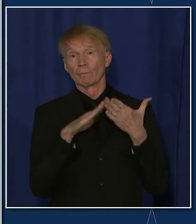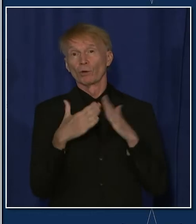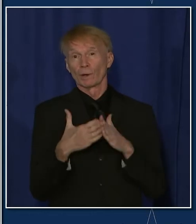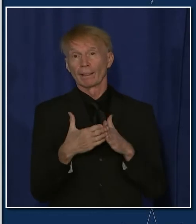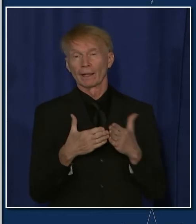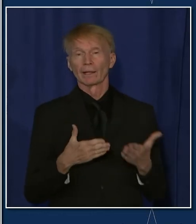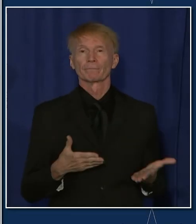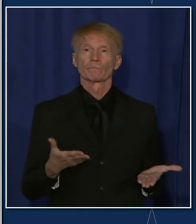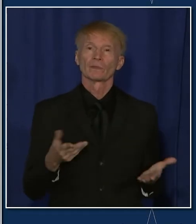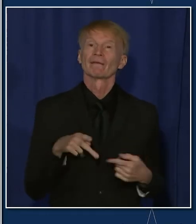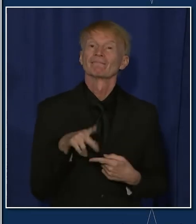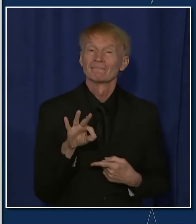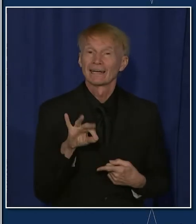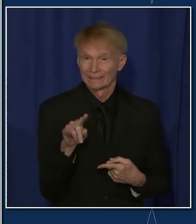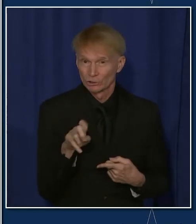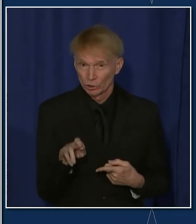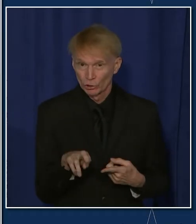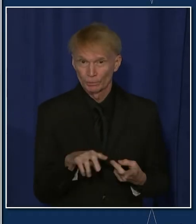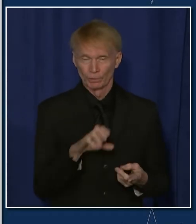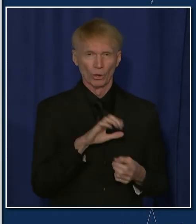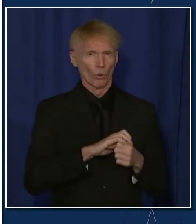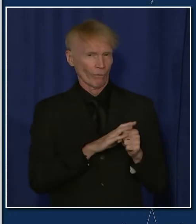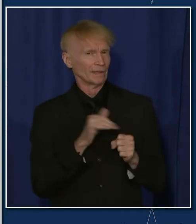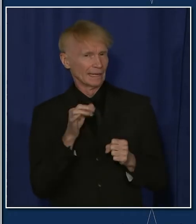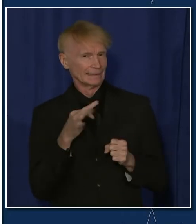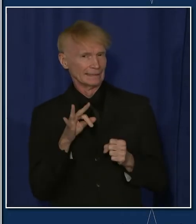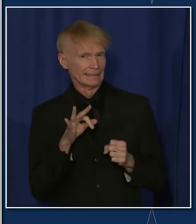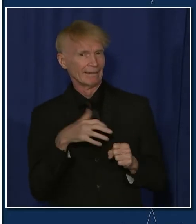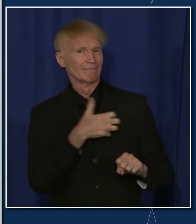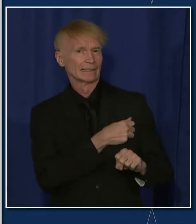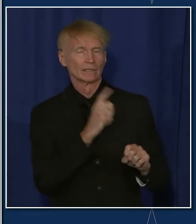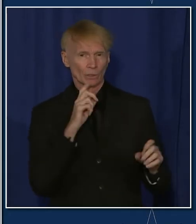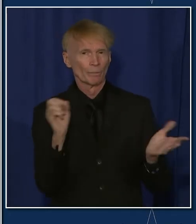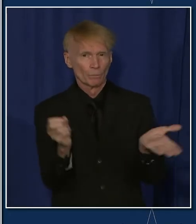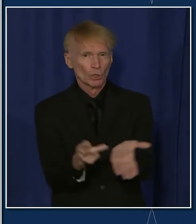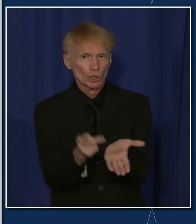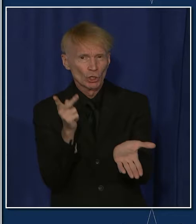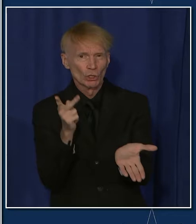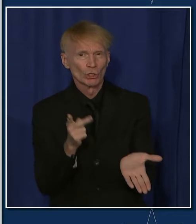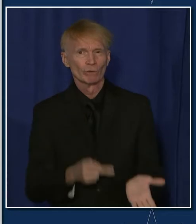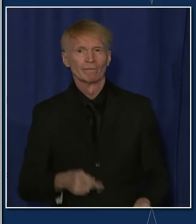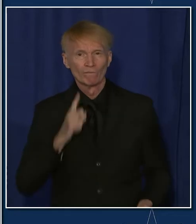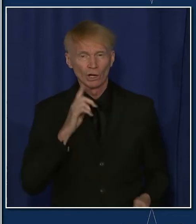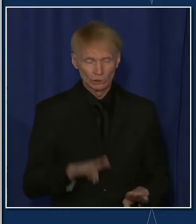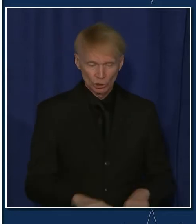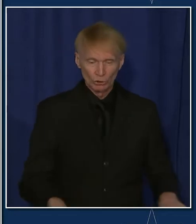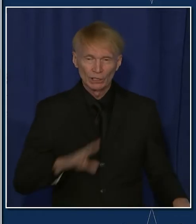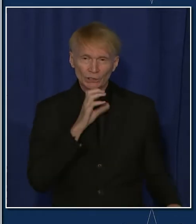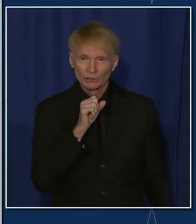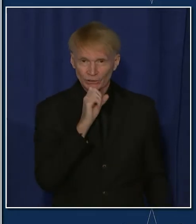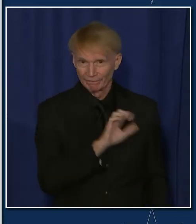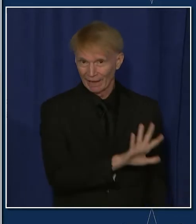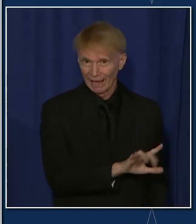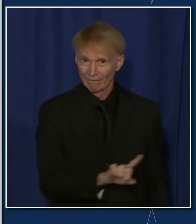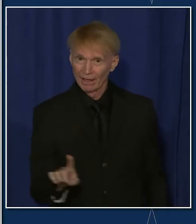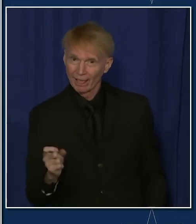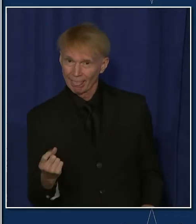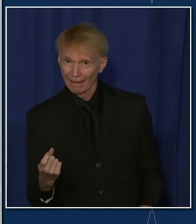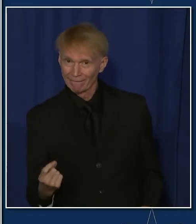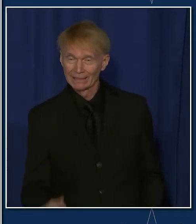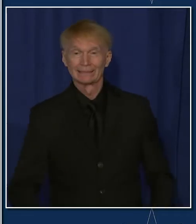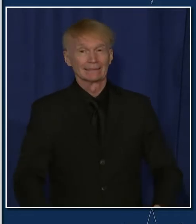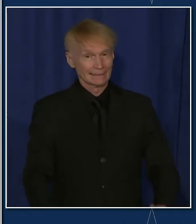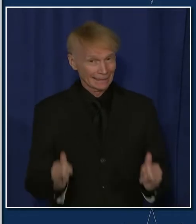So Pfizer COVID-19 vaccine has been approved for children 5 to 11. Now, a lot of us are